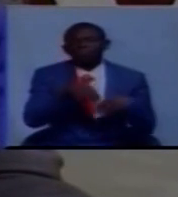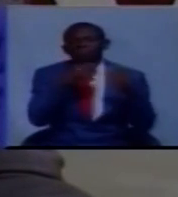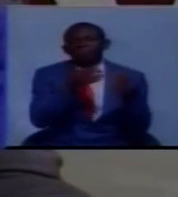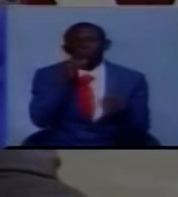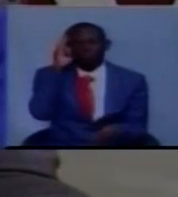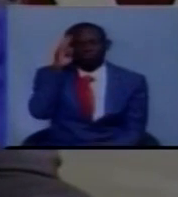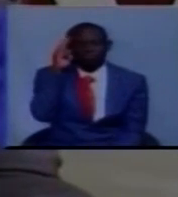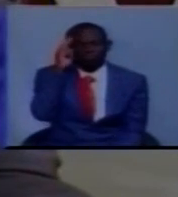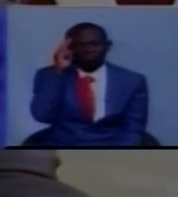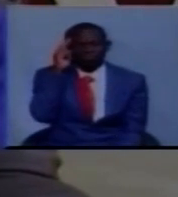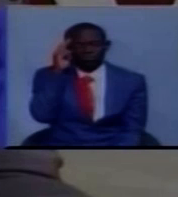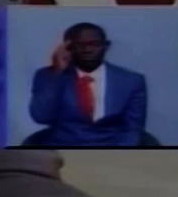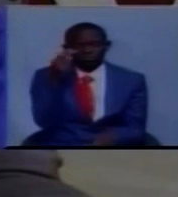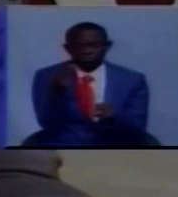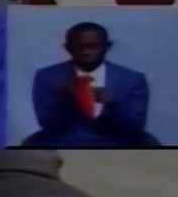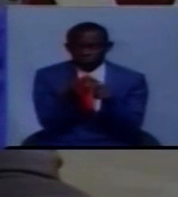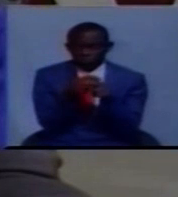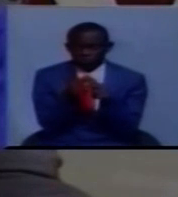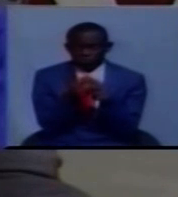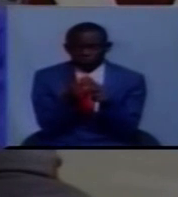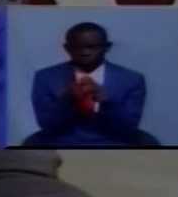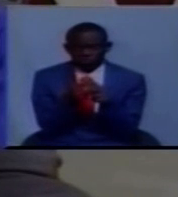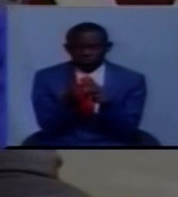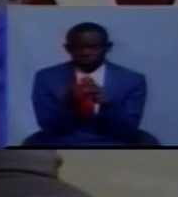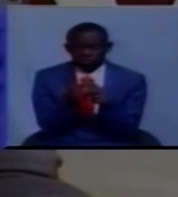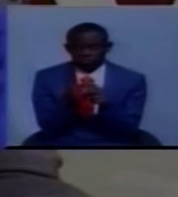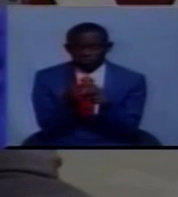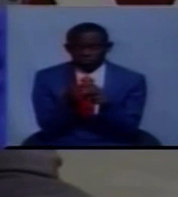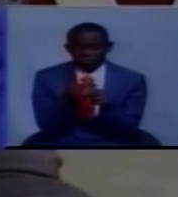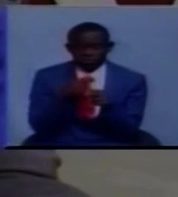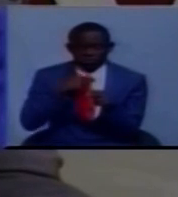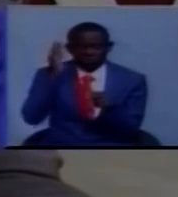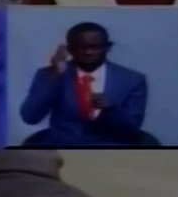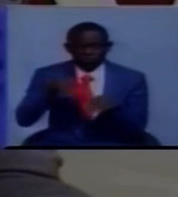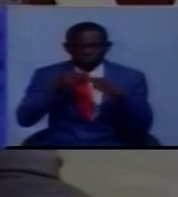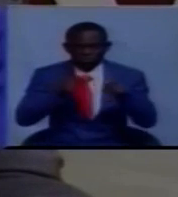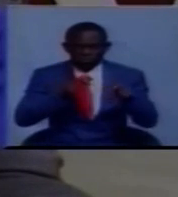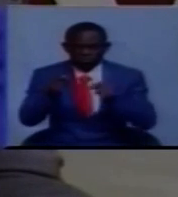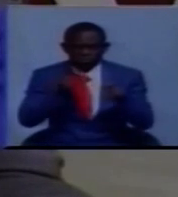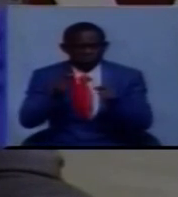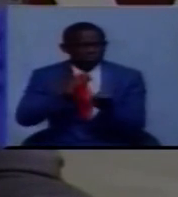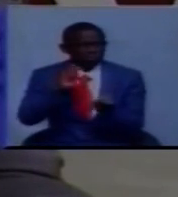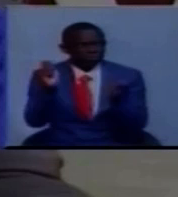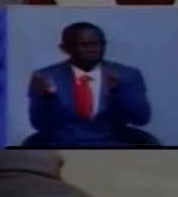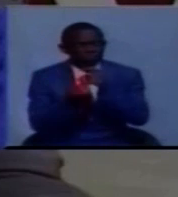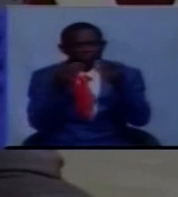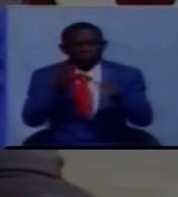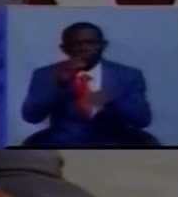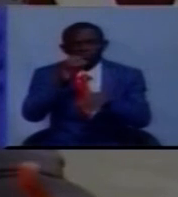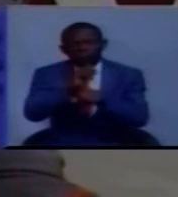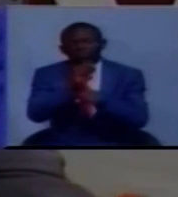regulations to the amended employment to the amended act, which has given the minister